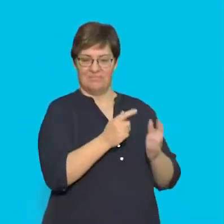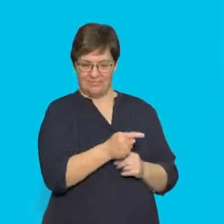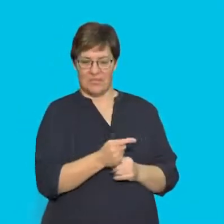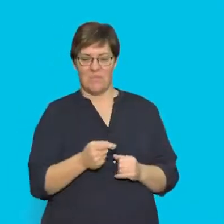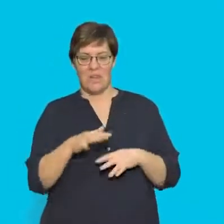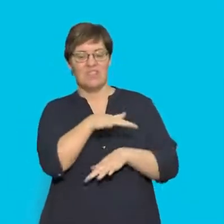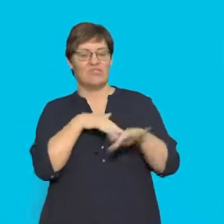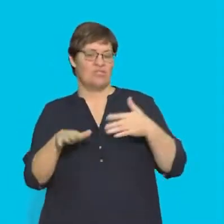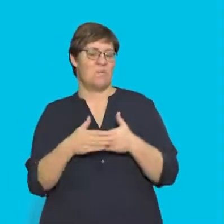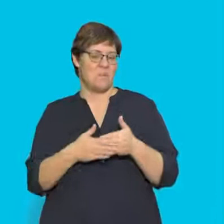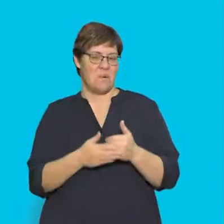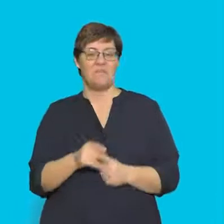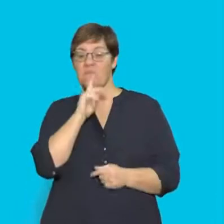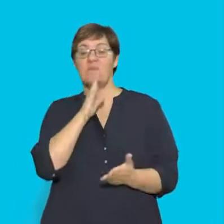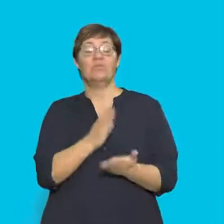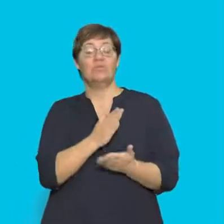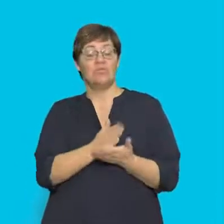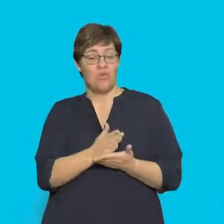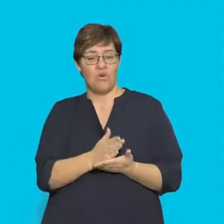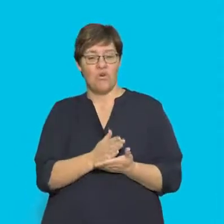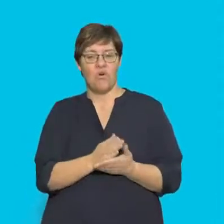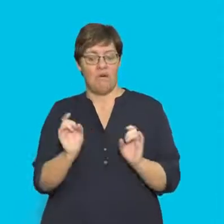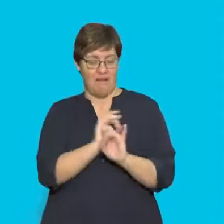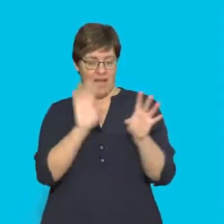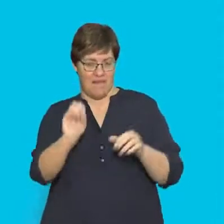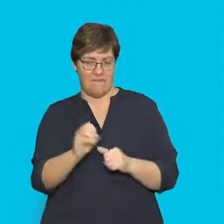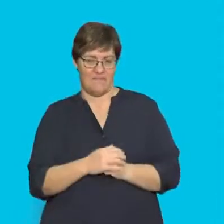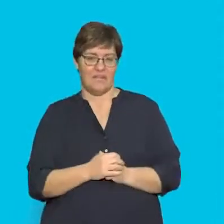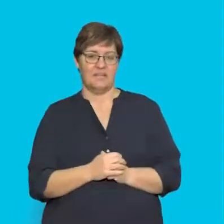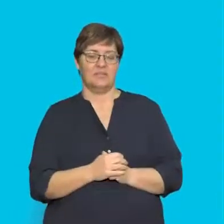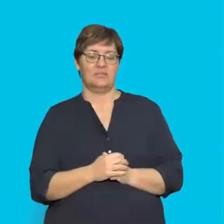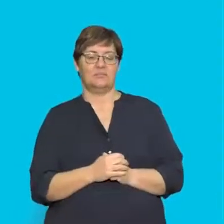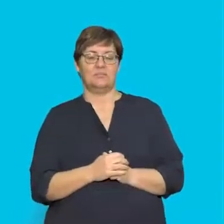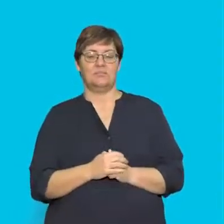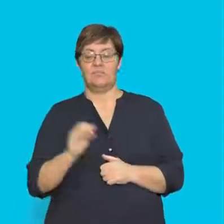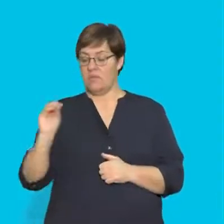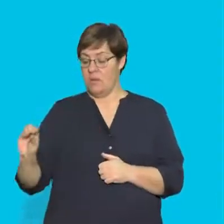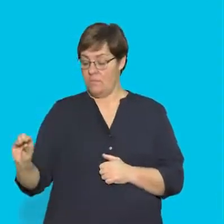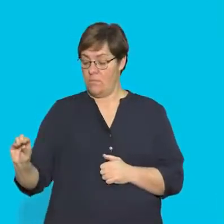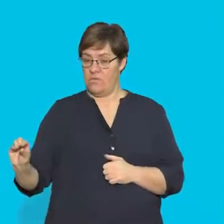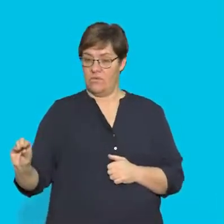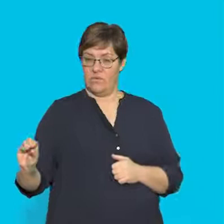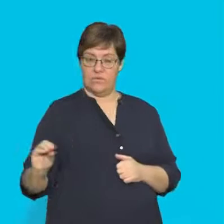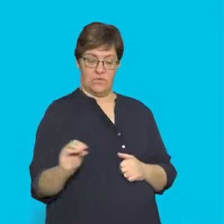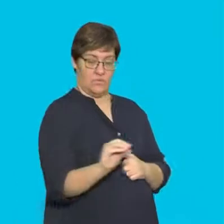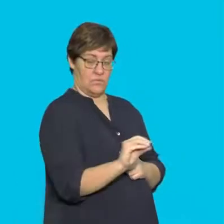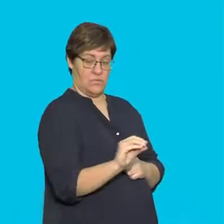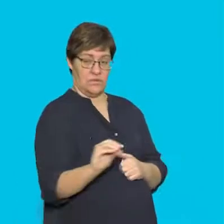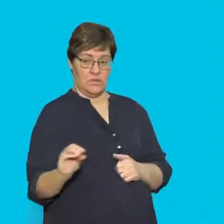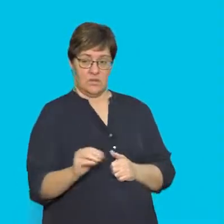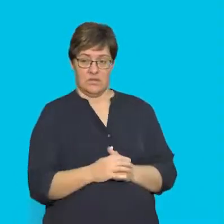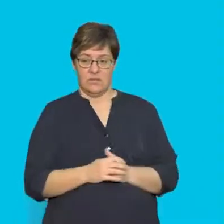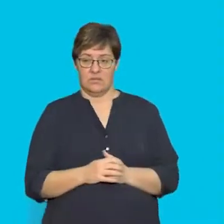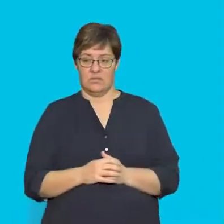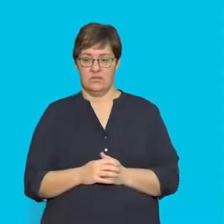situation, and let's make sure that we've got that very clear. So if I'm moving this